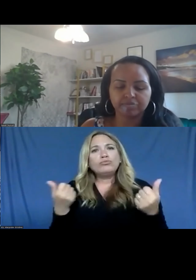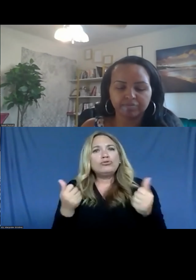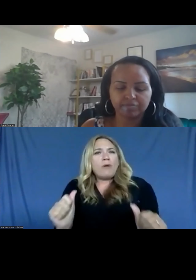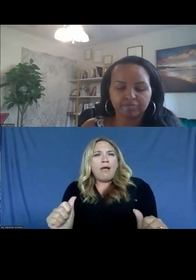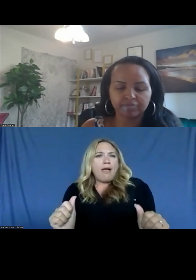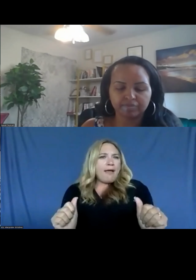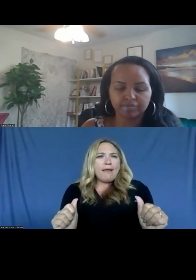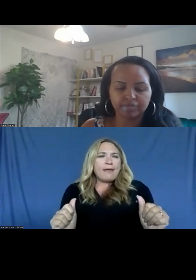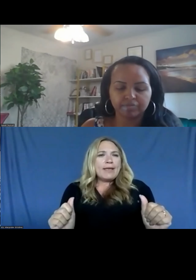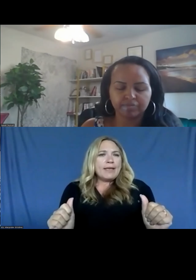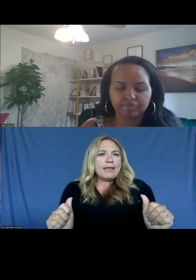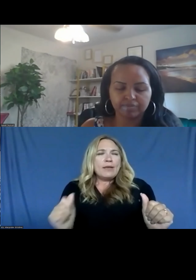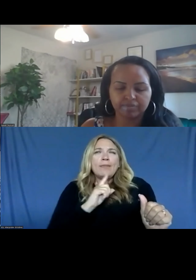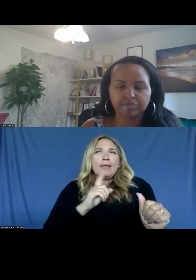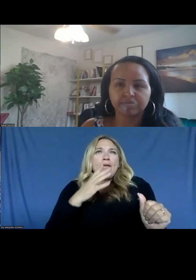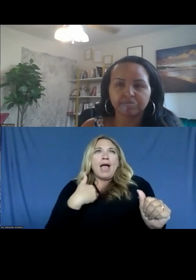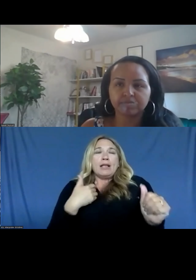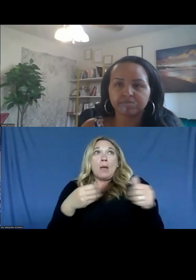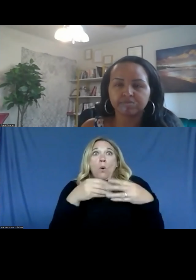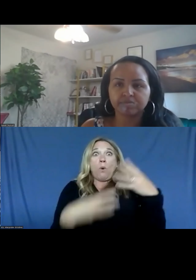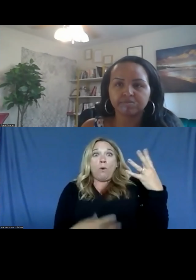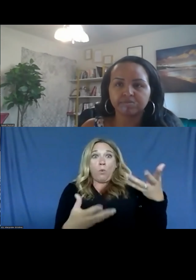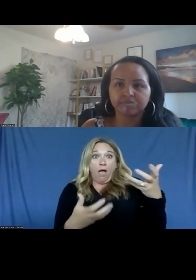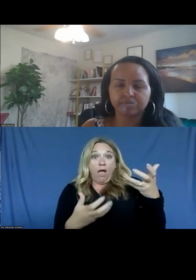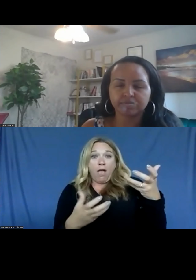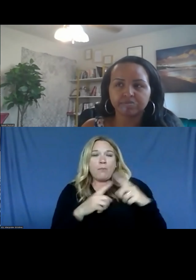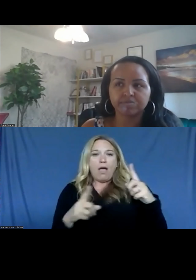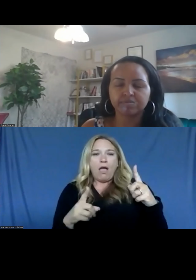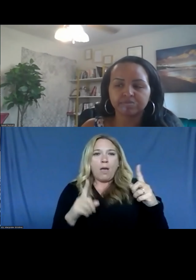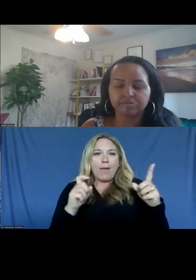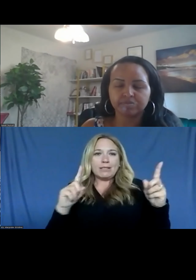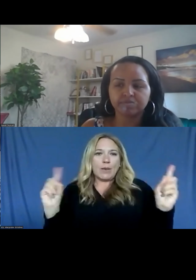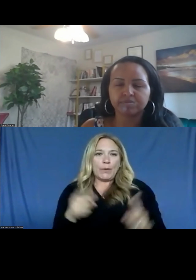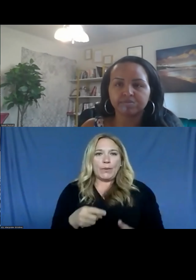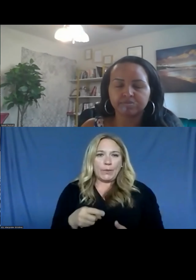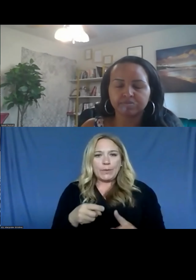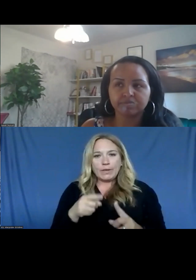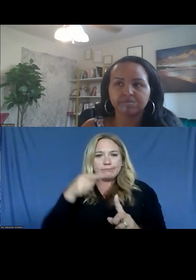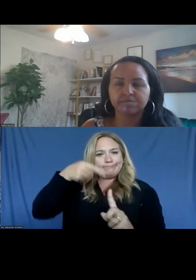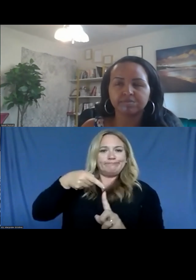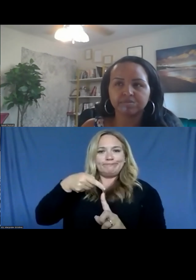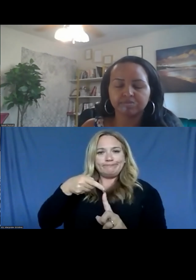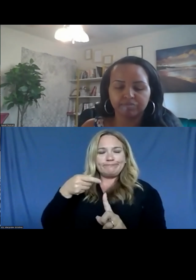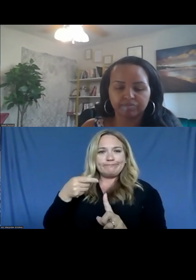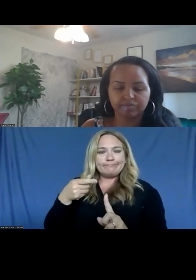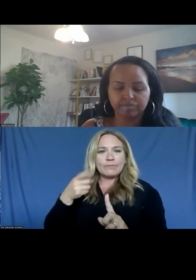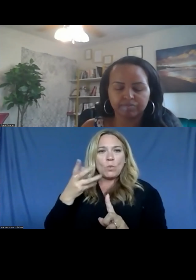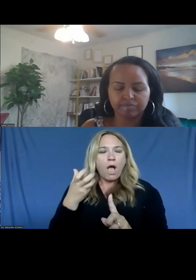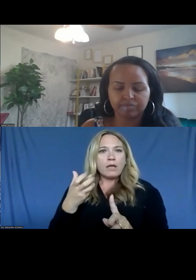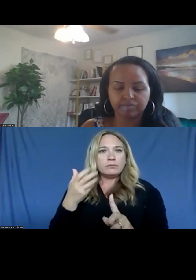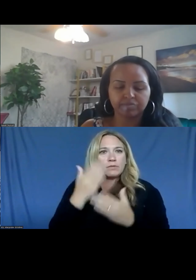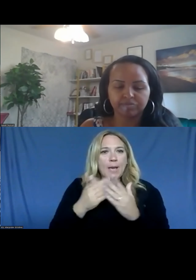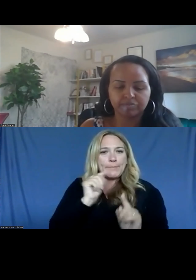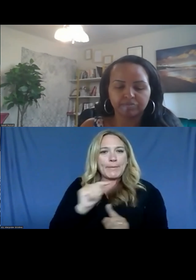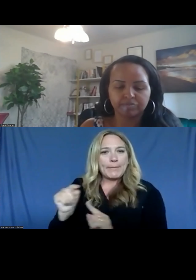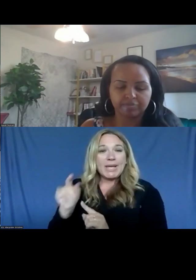because there was a lot of things we want, but we have to narrow it down. We have to give some concrete investments, or else we're